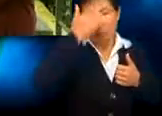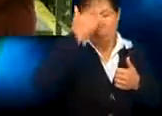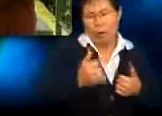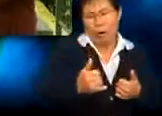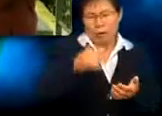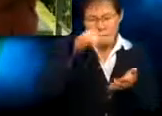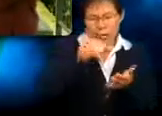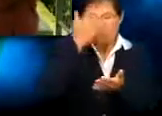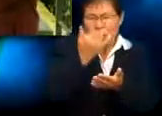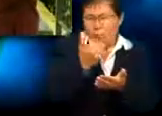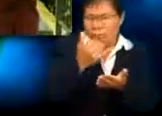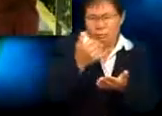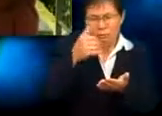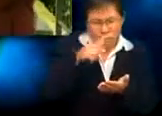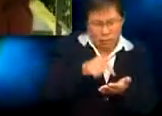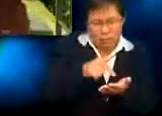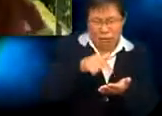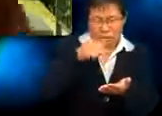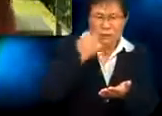Why is this so?